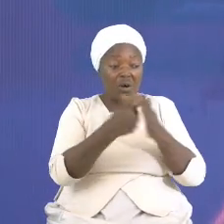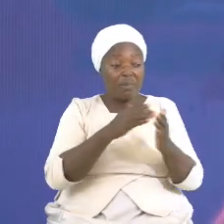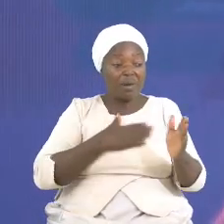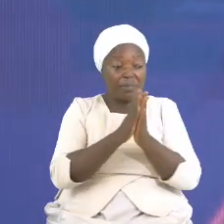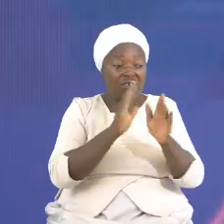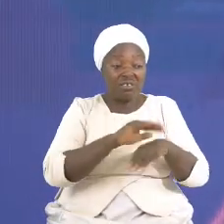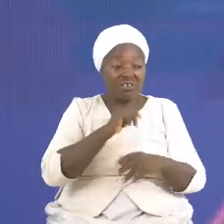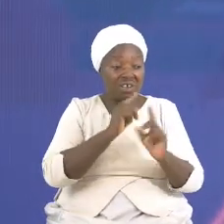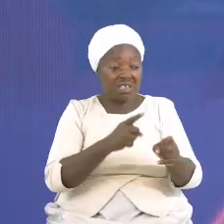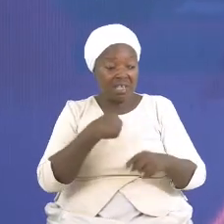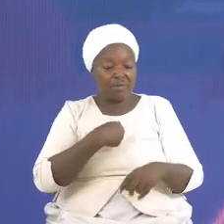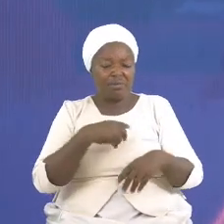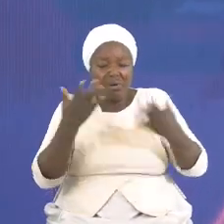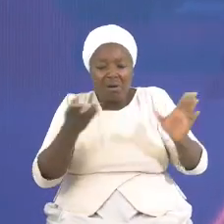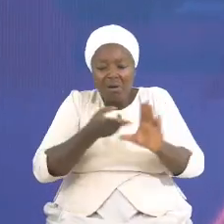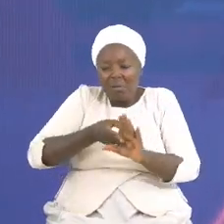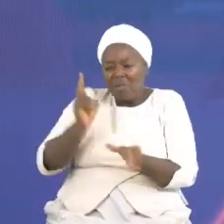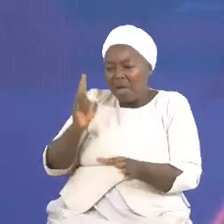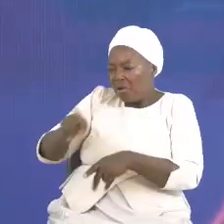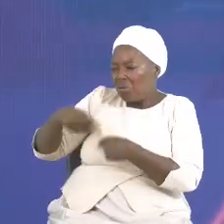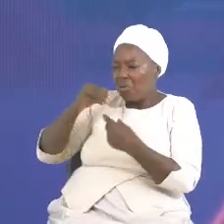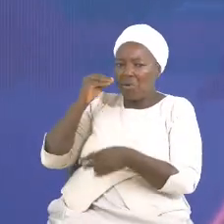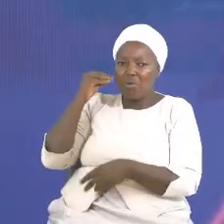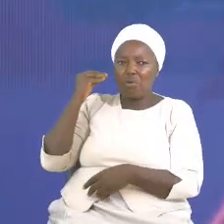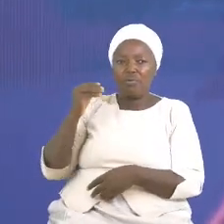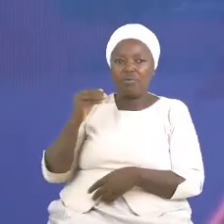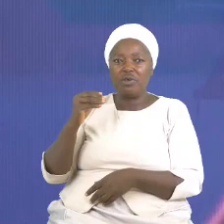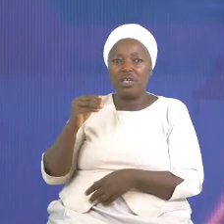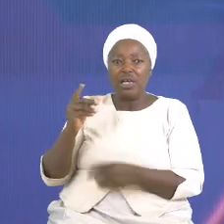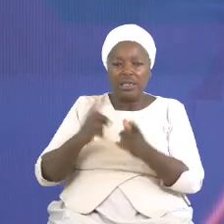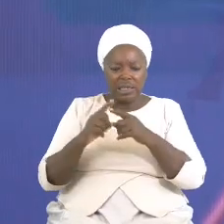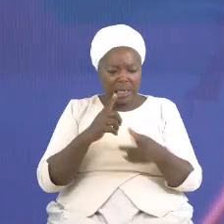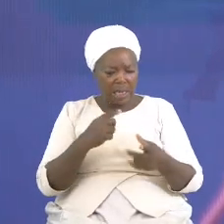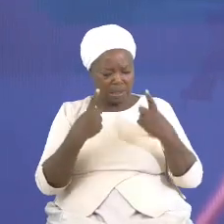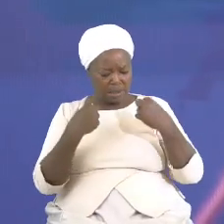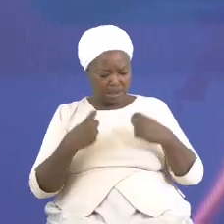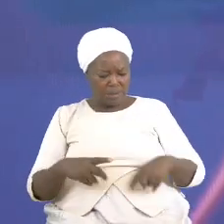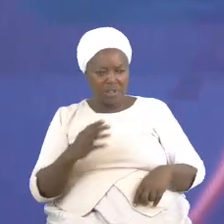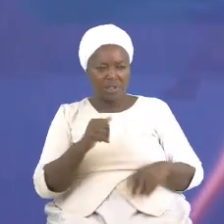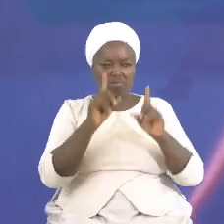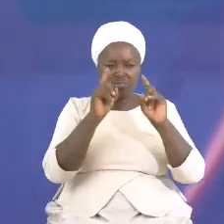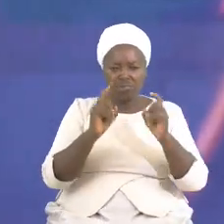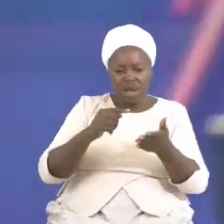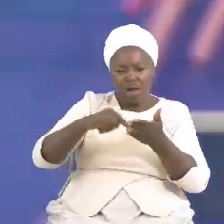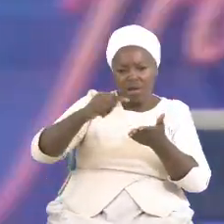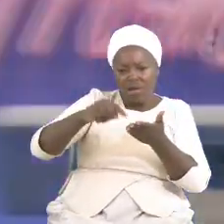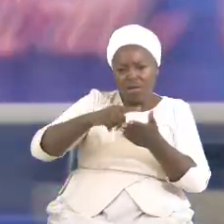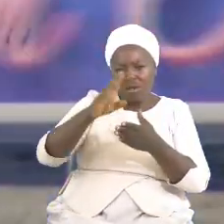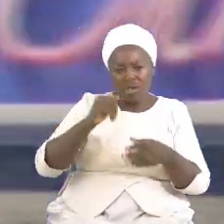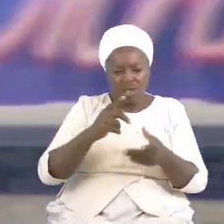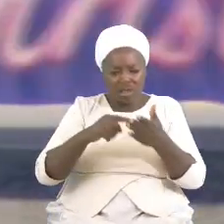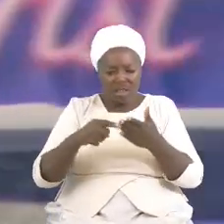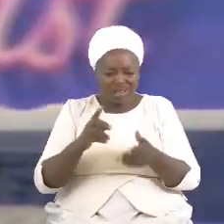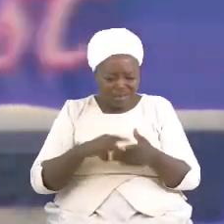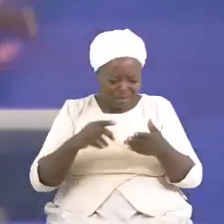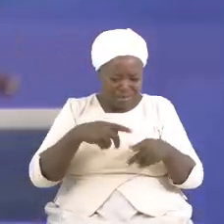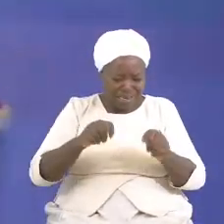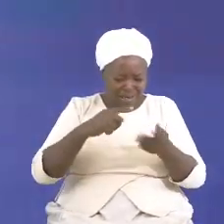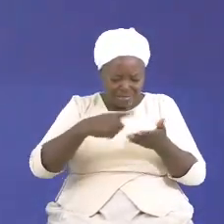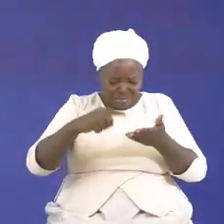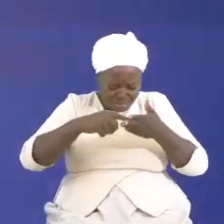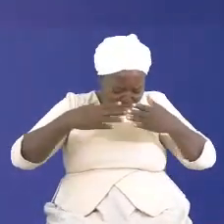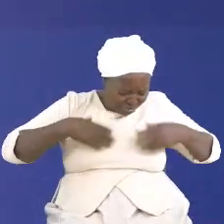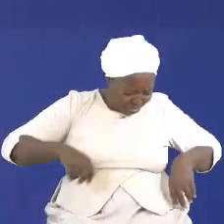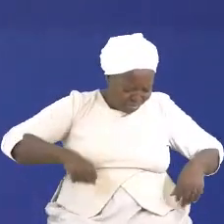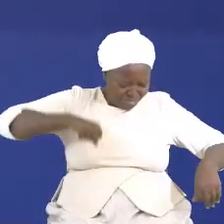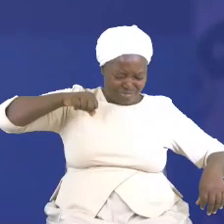yourself. The miracle is there. They checked up 1 second, 2 seconds. They didn't see anything. They said, I will not miss